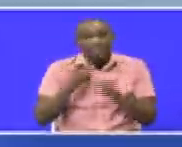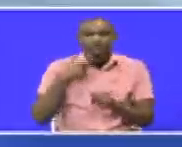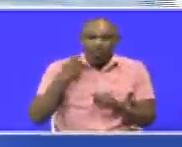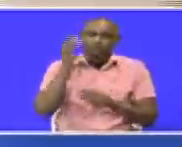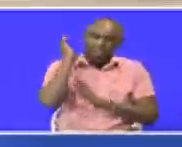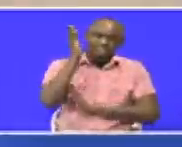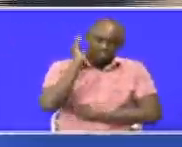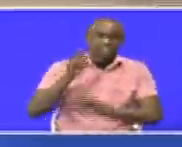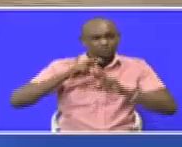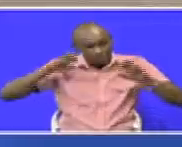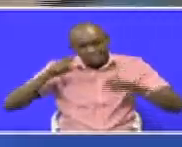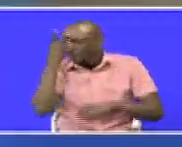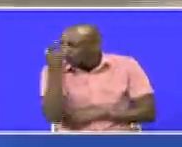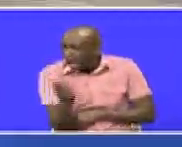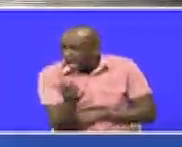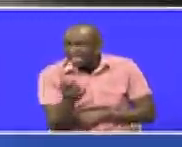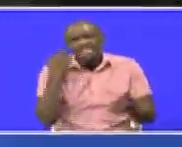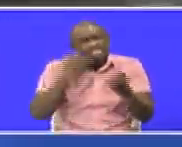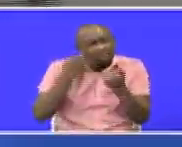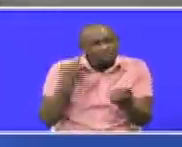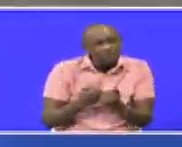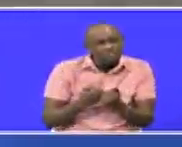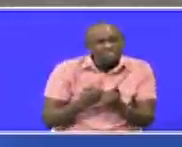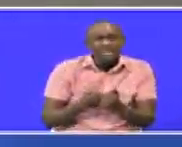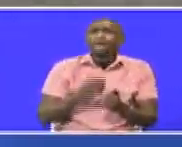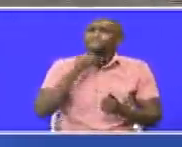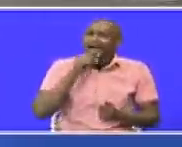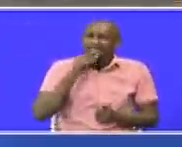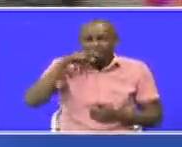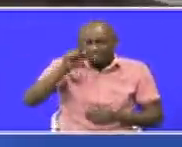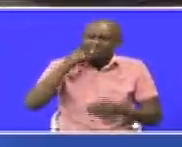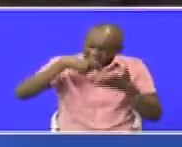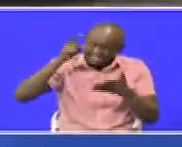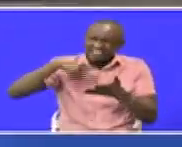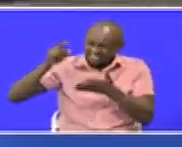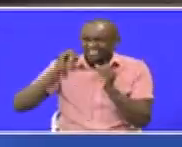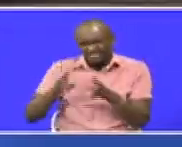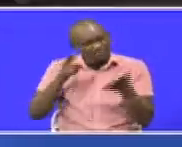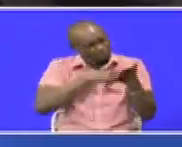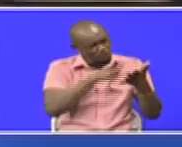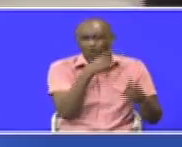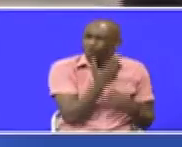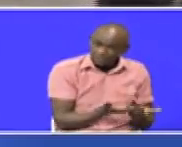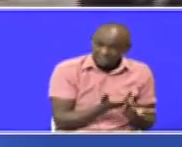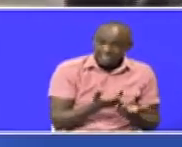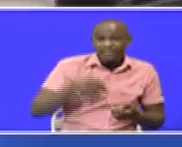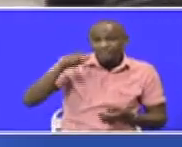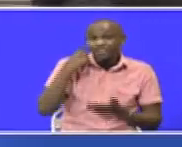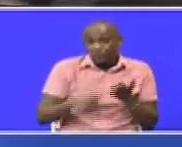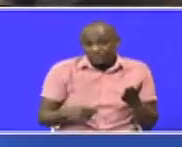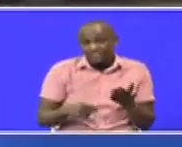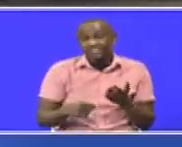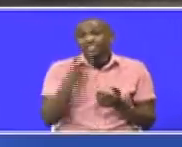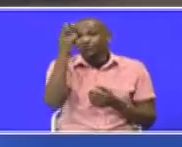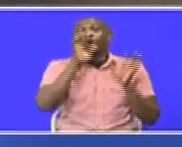lectures investigating why it is difficult for mankind to do the right thing, an observation he noted in the two